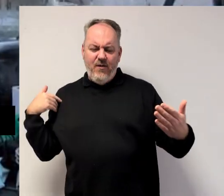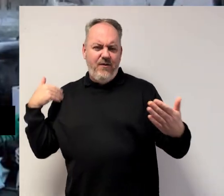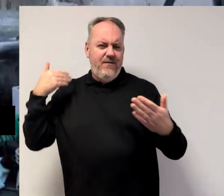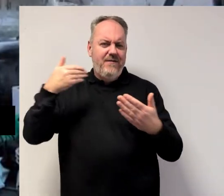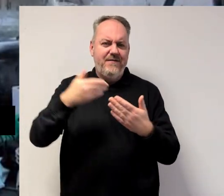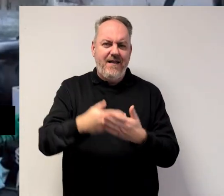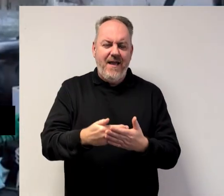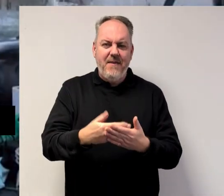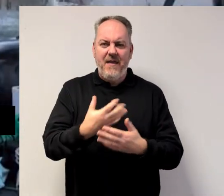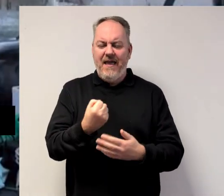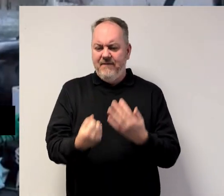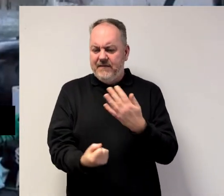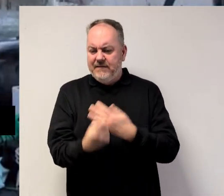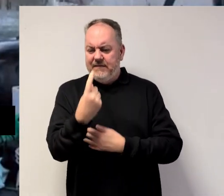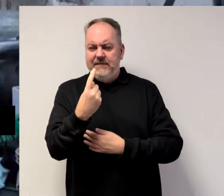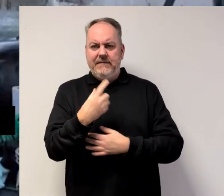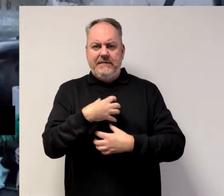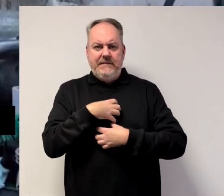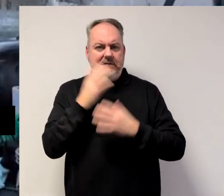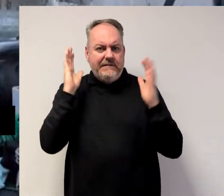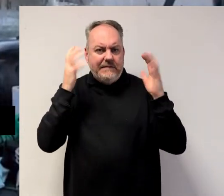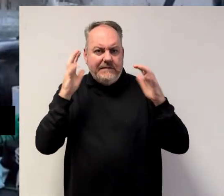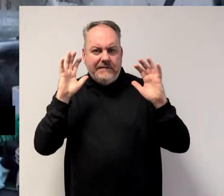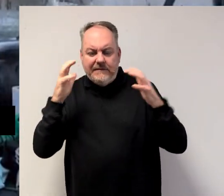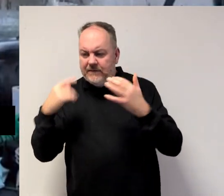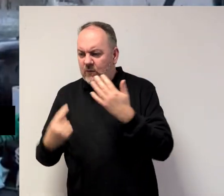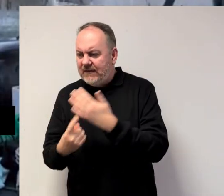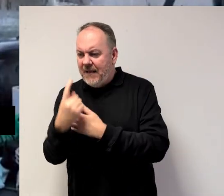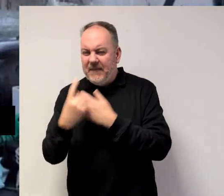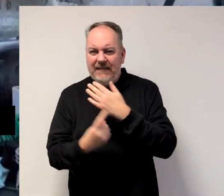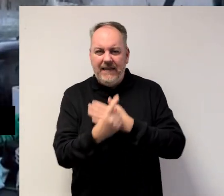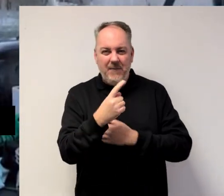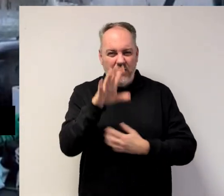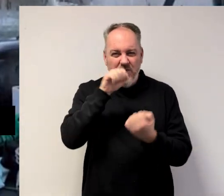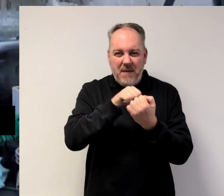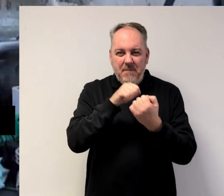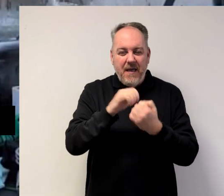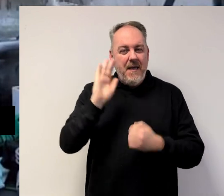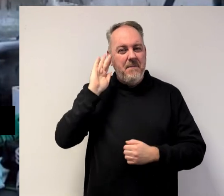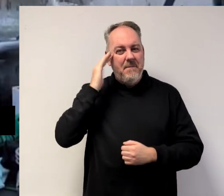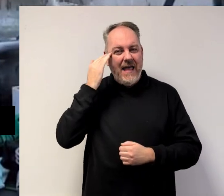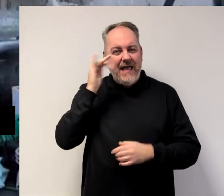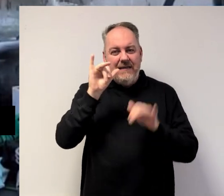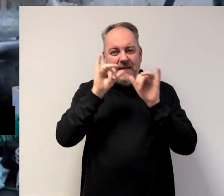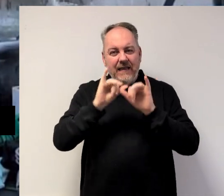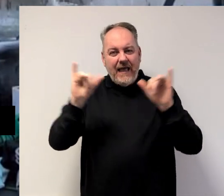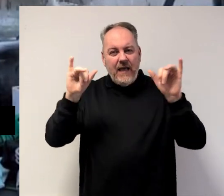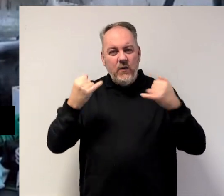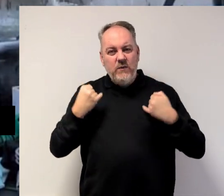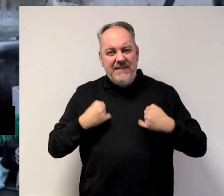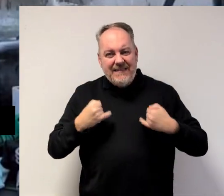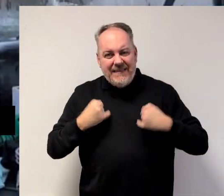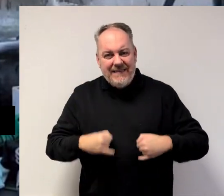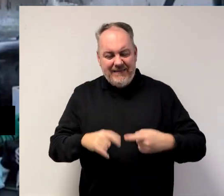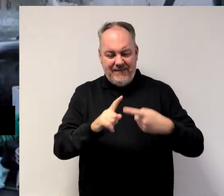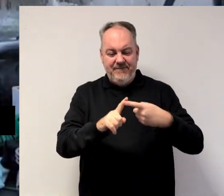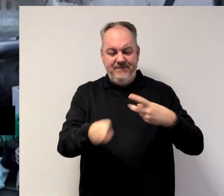I'm getting on a bit now, but we had BSC, we had Edwina Curry with